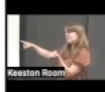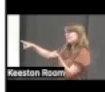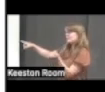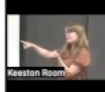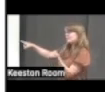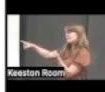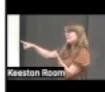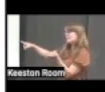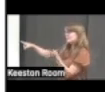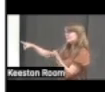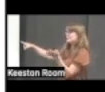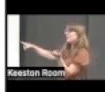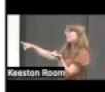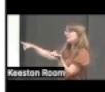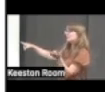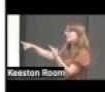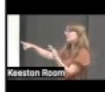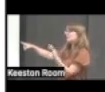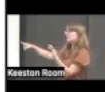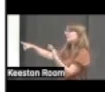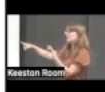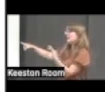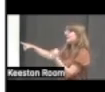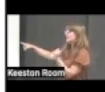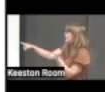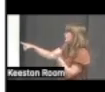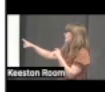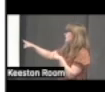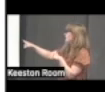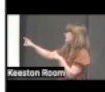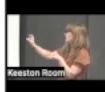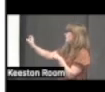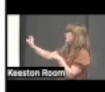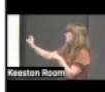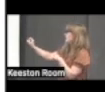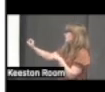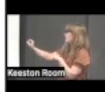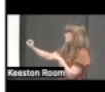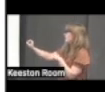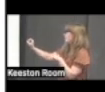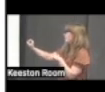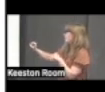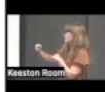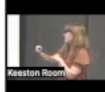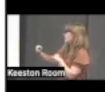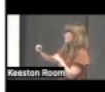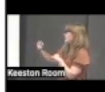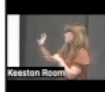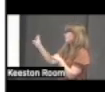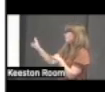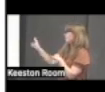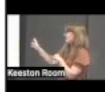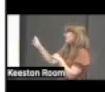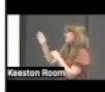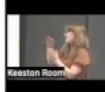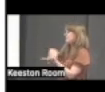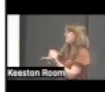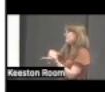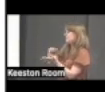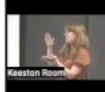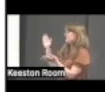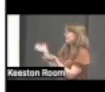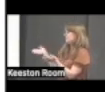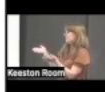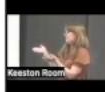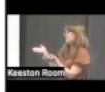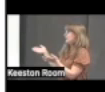female preferred whether or not she preferred or not. And then the second, the one after the dash, is whether the male also